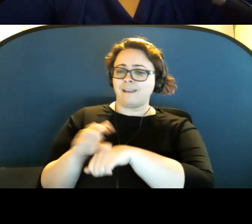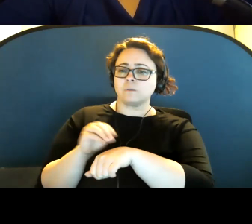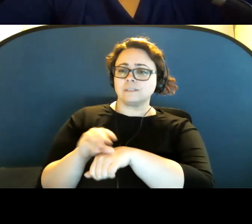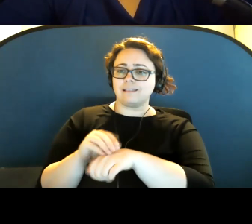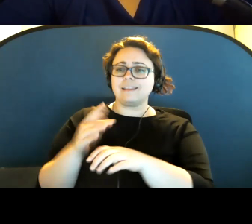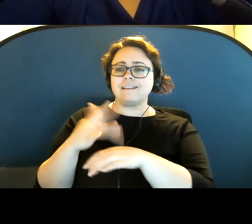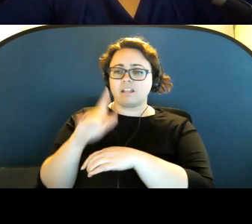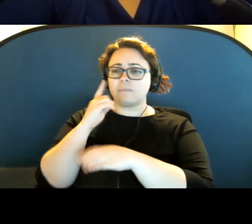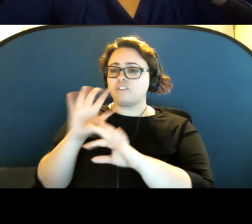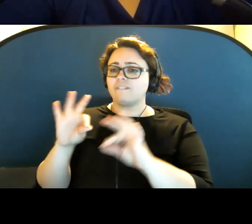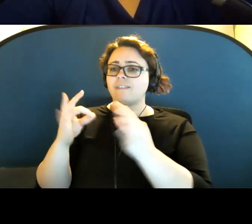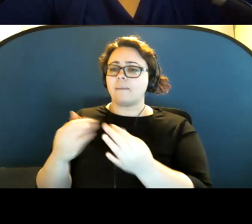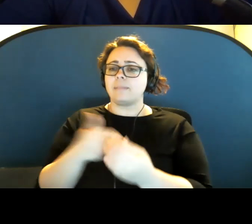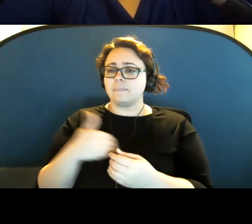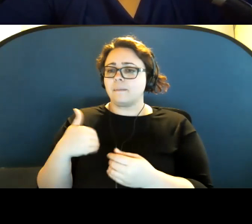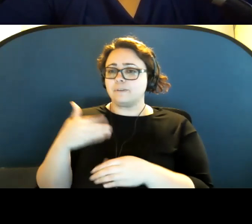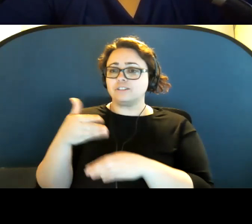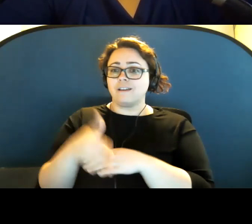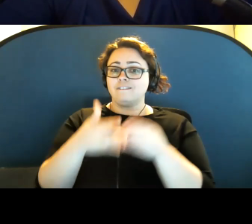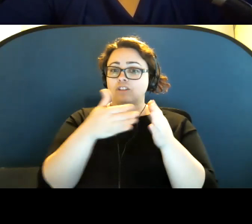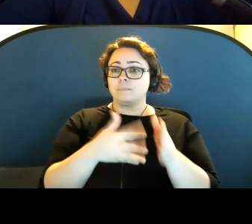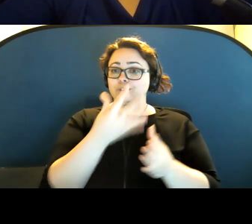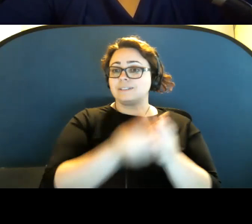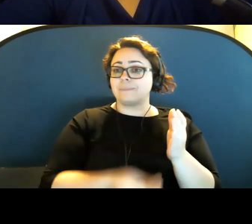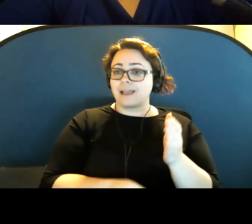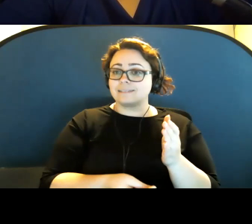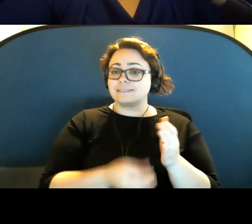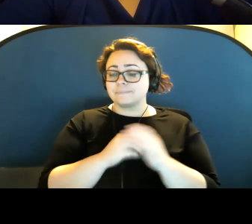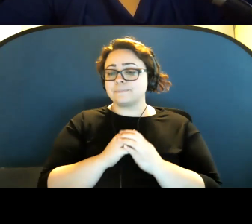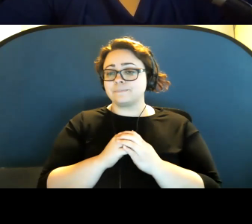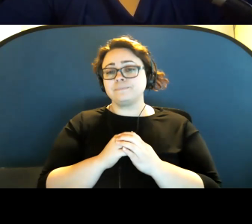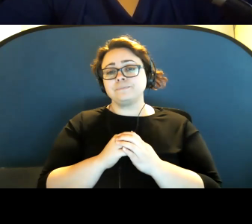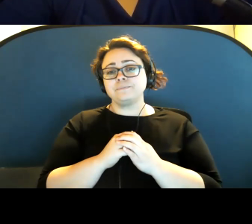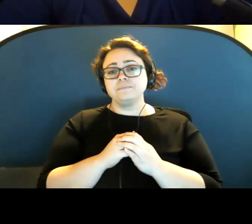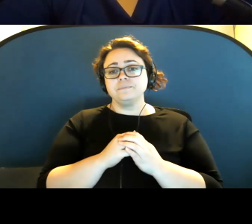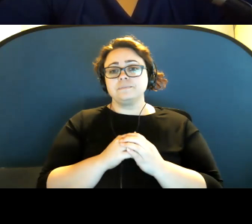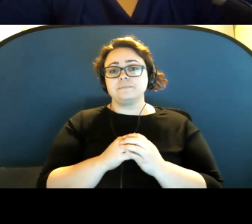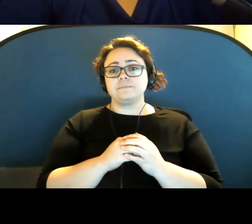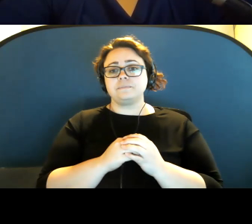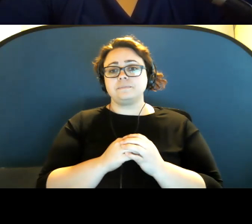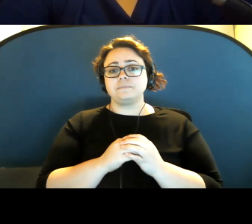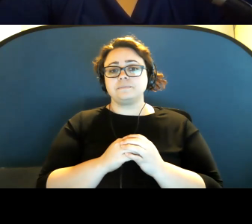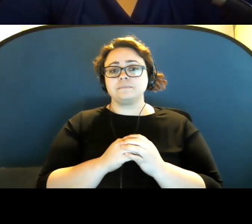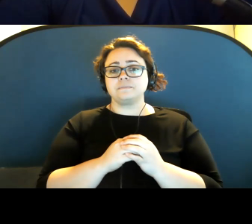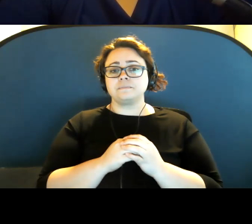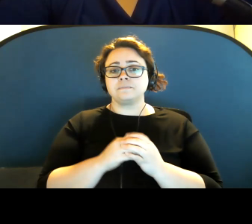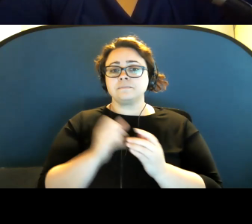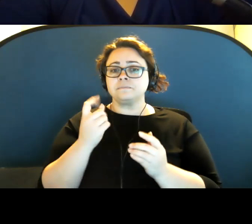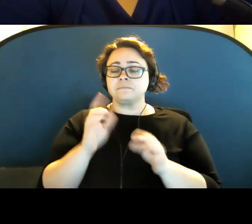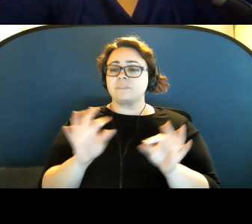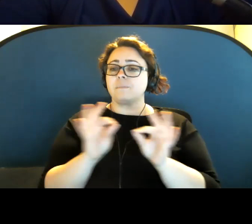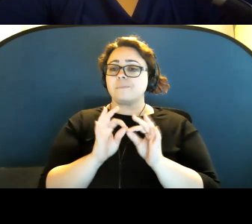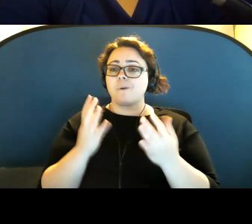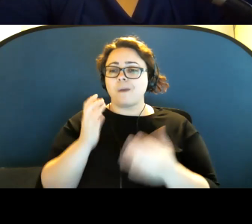families after the person has passed. So I really think us, being able to listen and